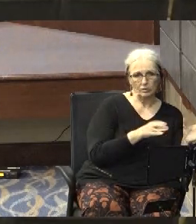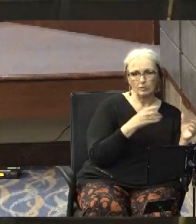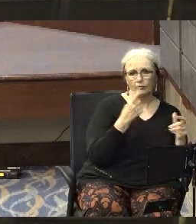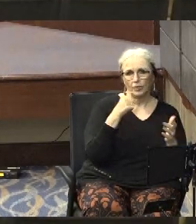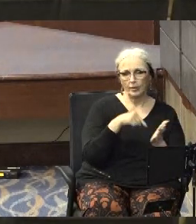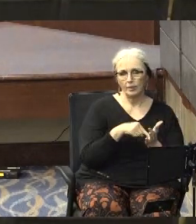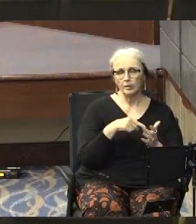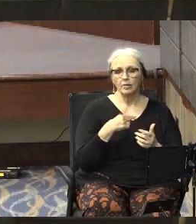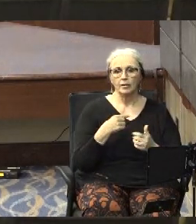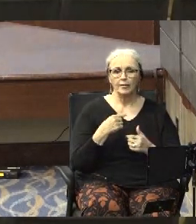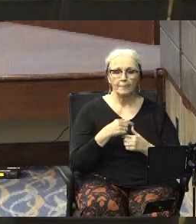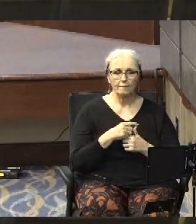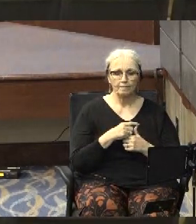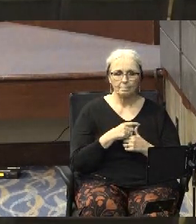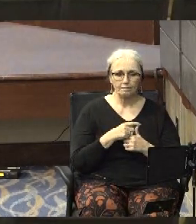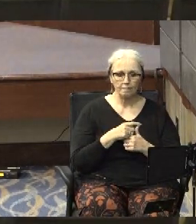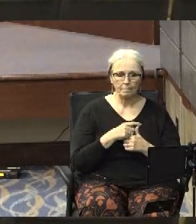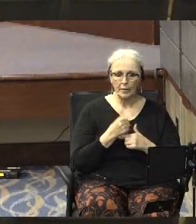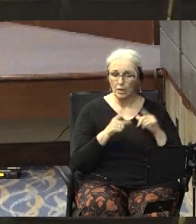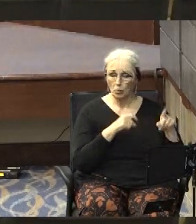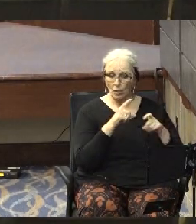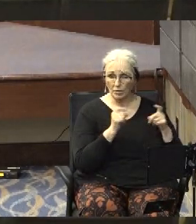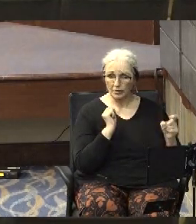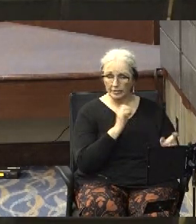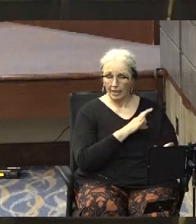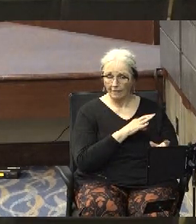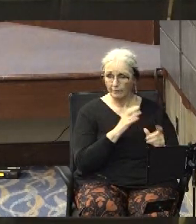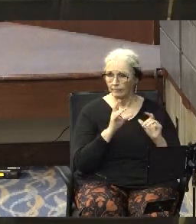motion? Or do we have any questions for staff? No, thanks, President, for that.